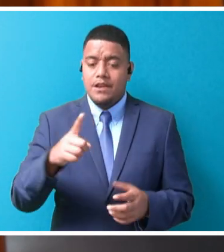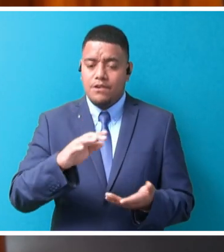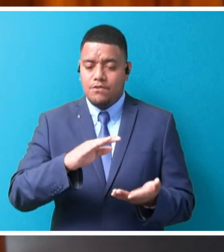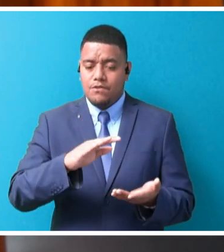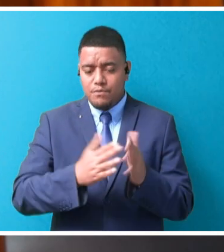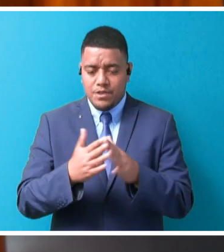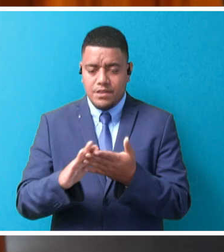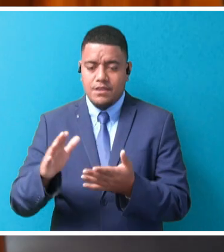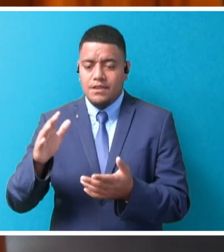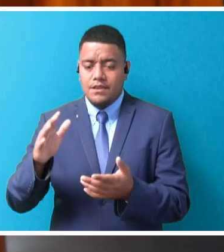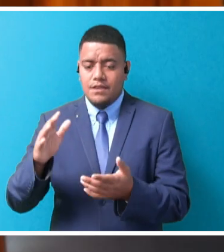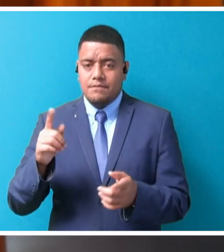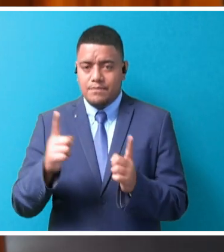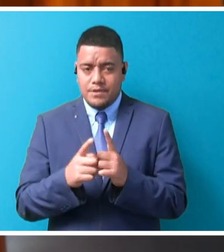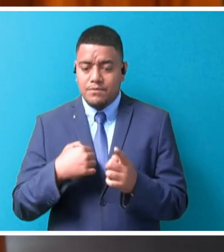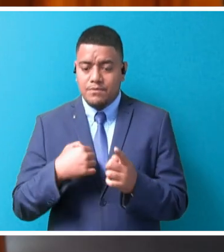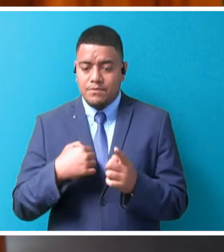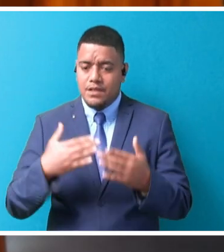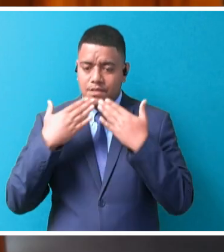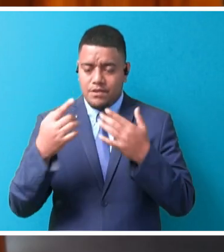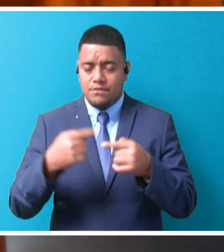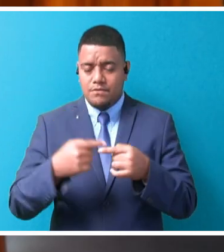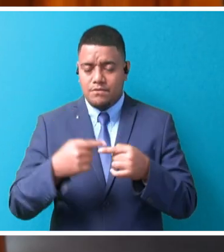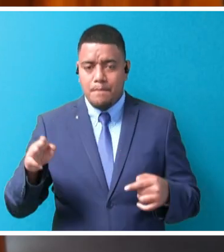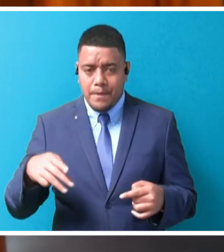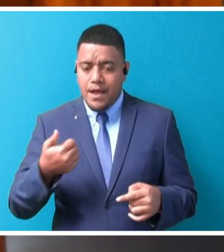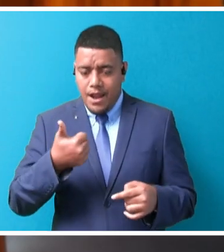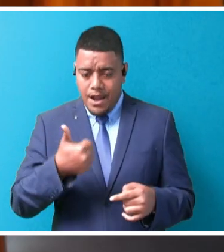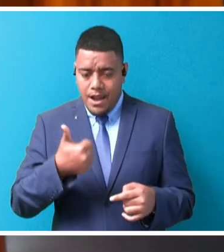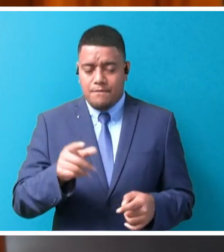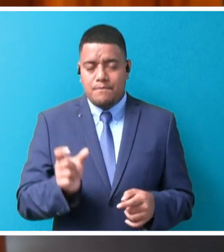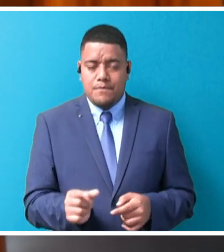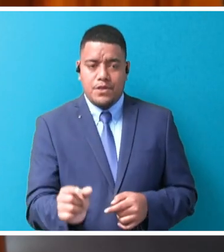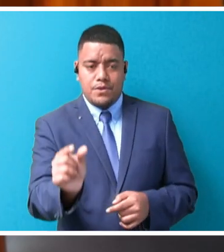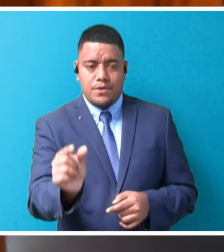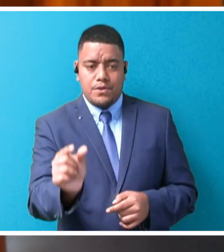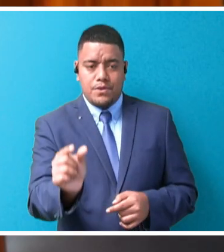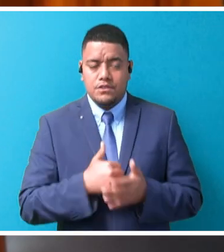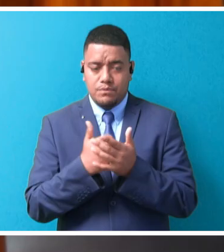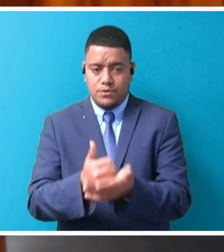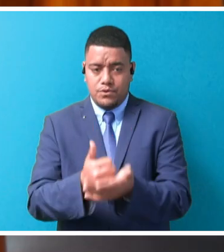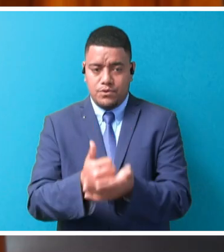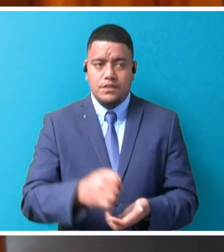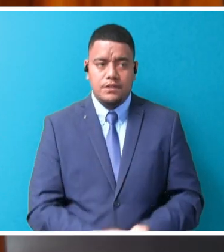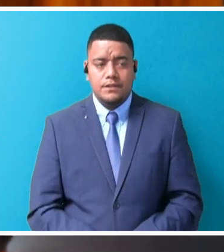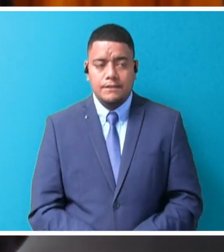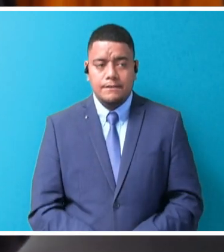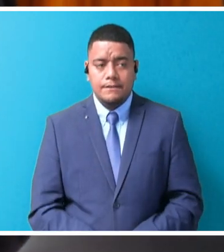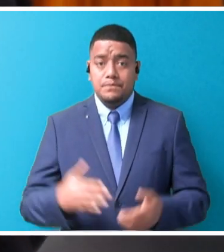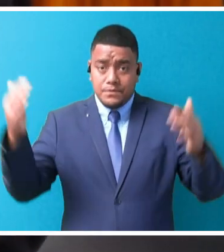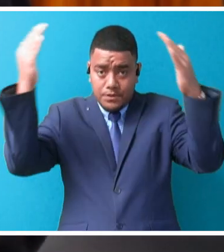meetings. I thank the opposition members for allowing that pathway, for supporting that. Mr. Speaker,